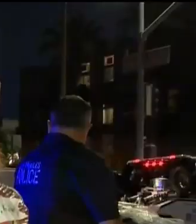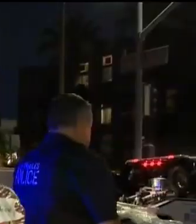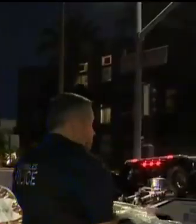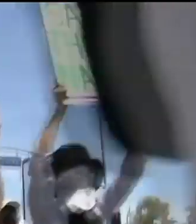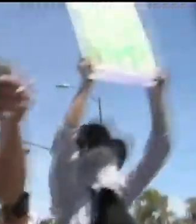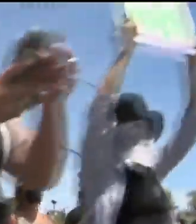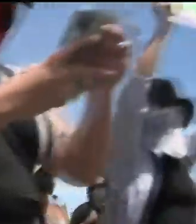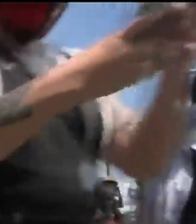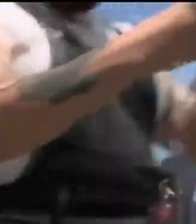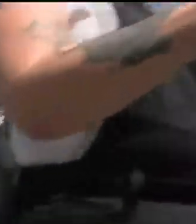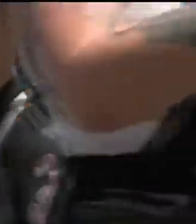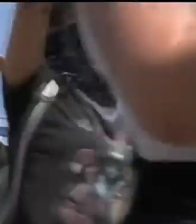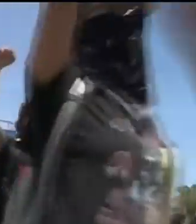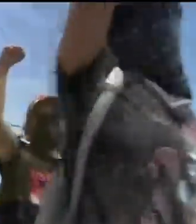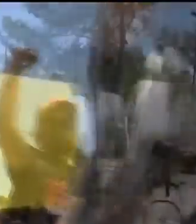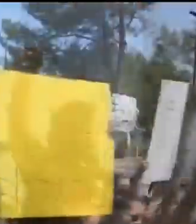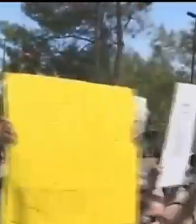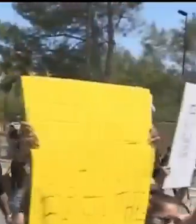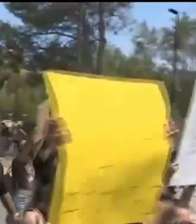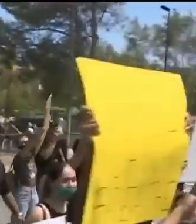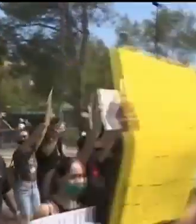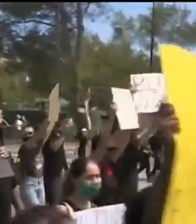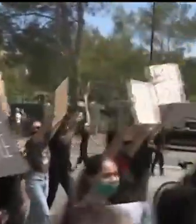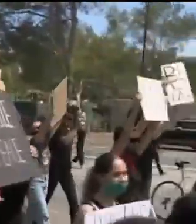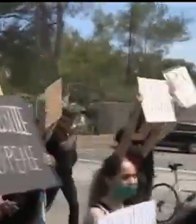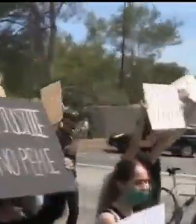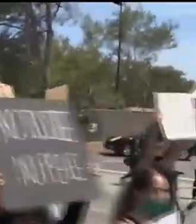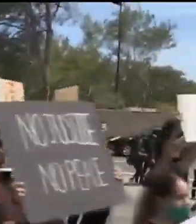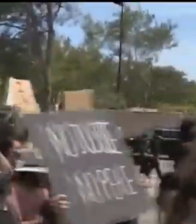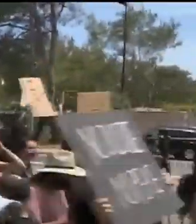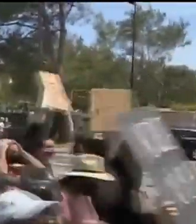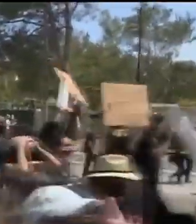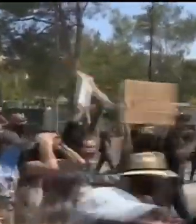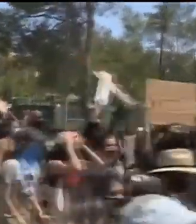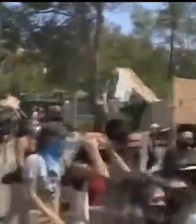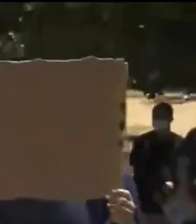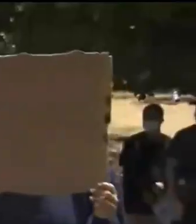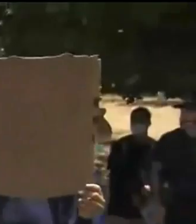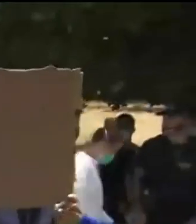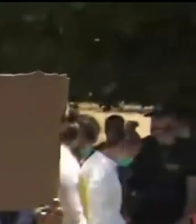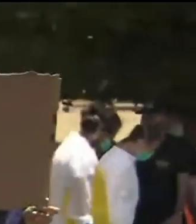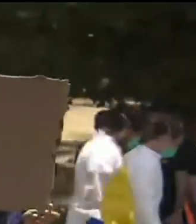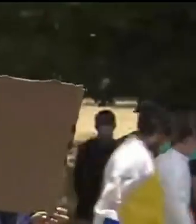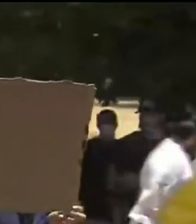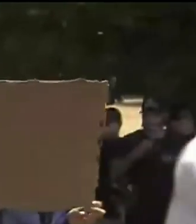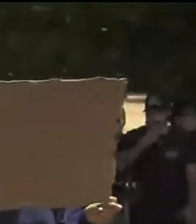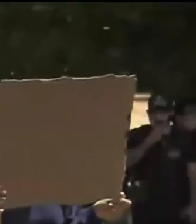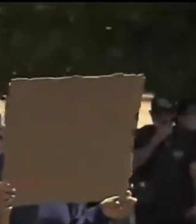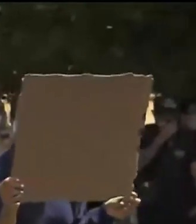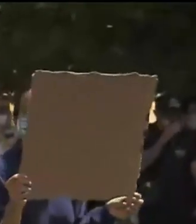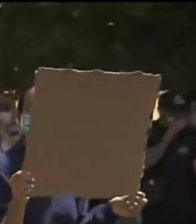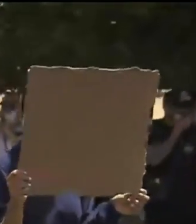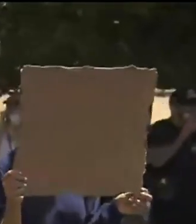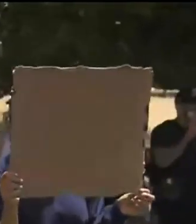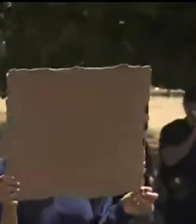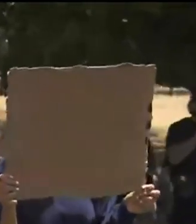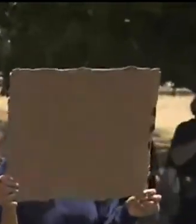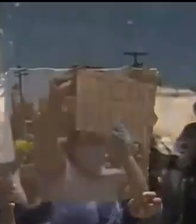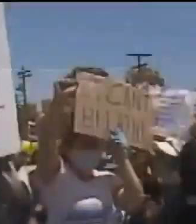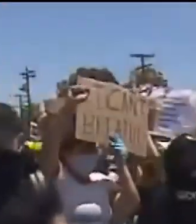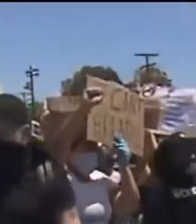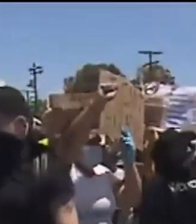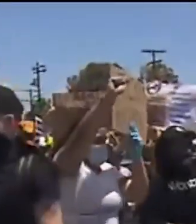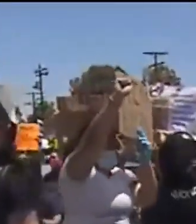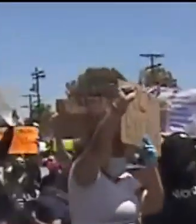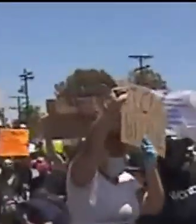systems. That's why he wants to take $250 million from the LAPD and other city departments and use it to enrich communities of